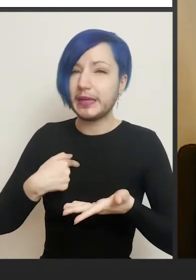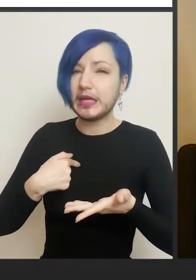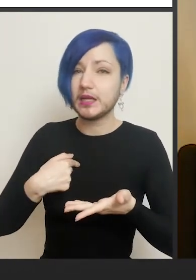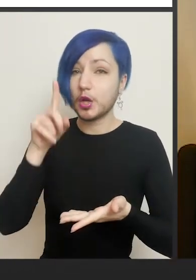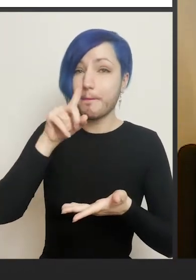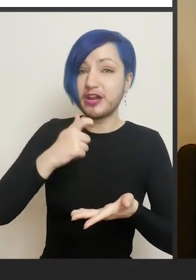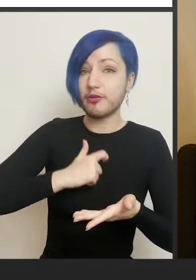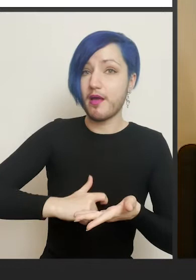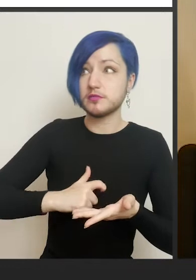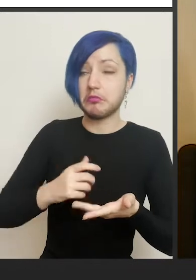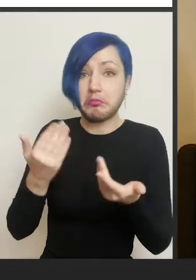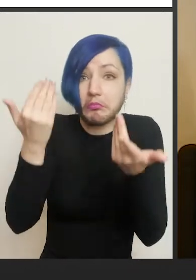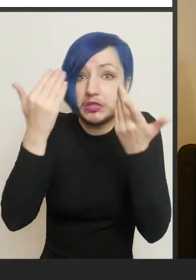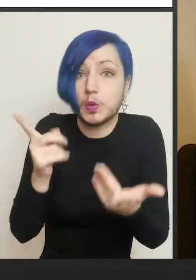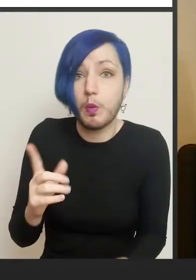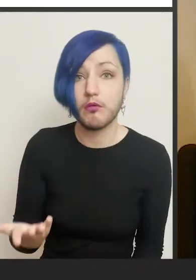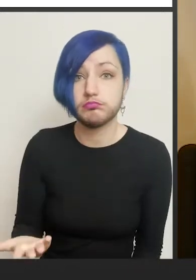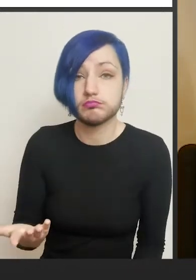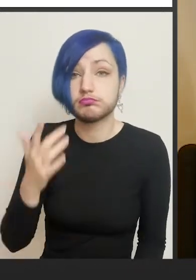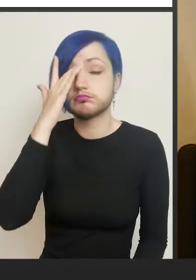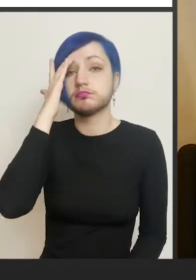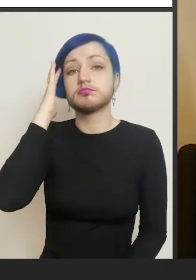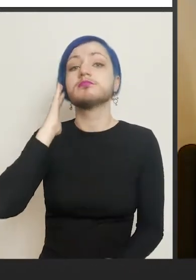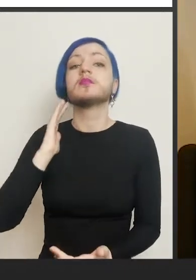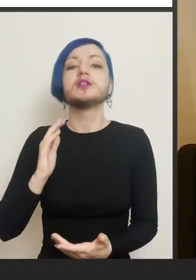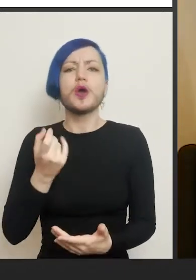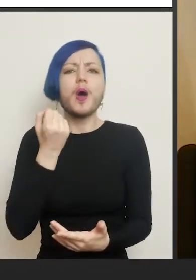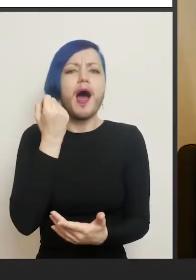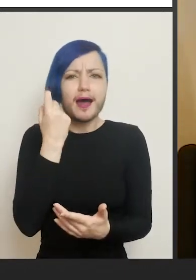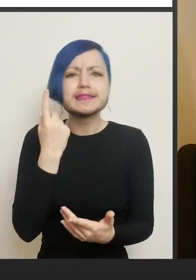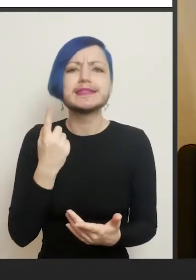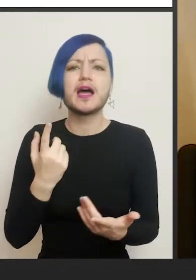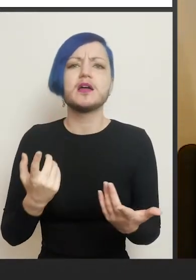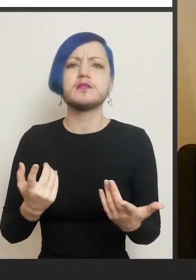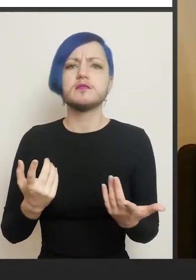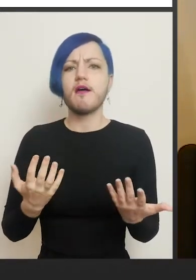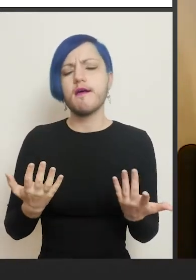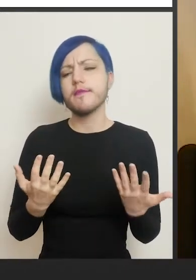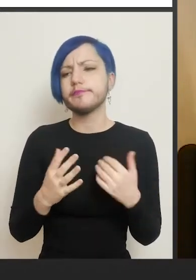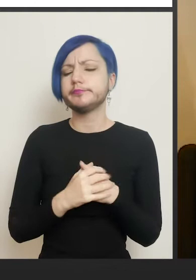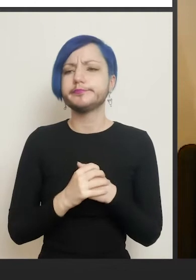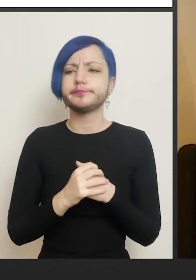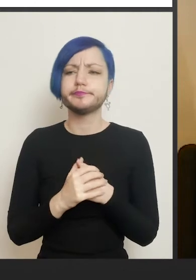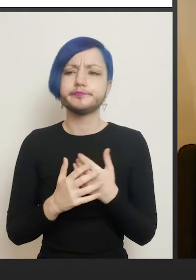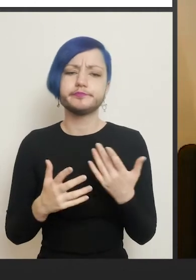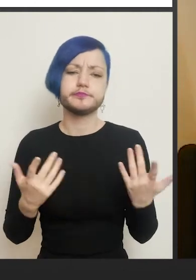a non-binary person. I just don't know. I don't know. I understand if I wanted to